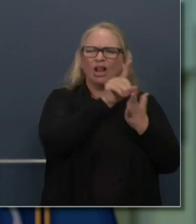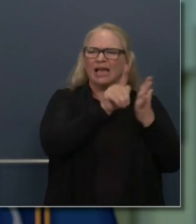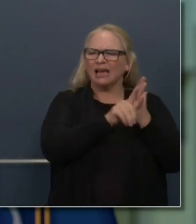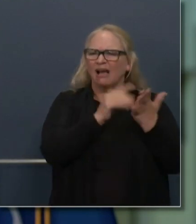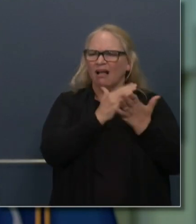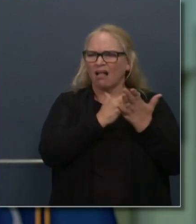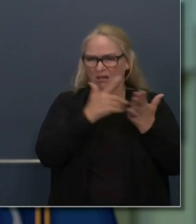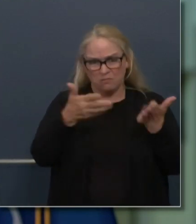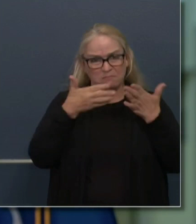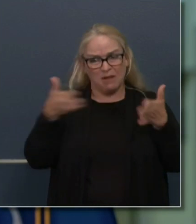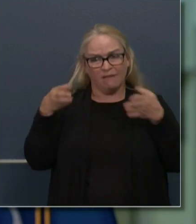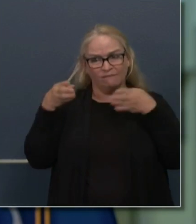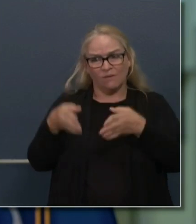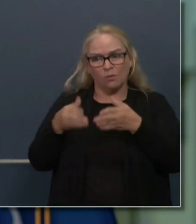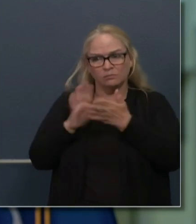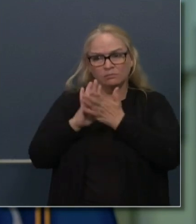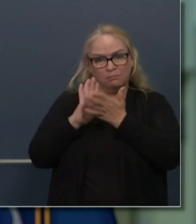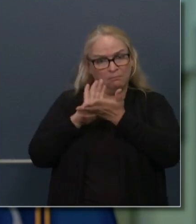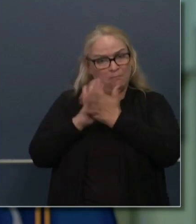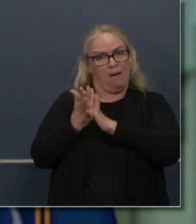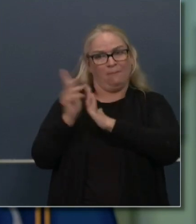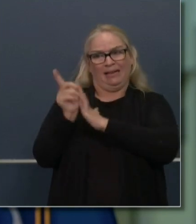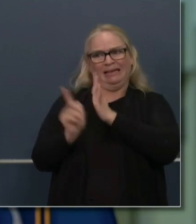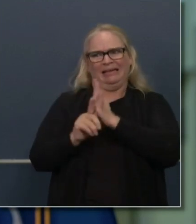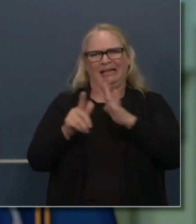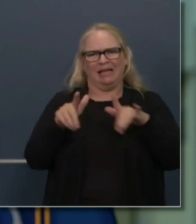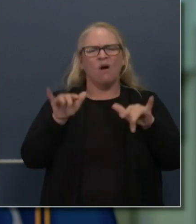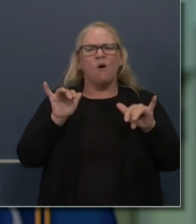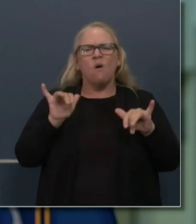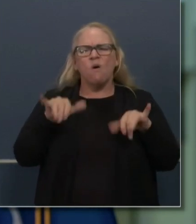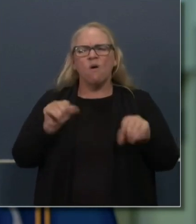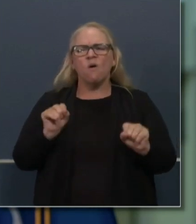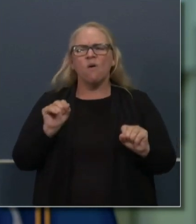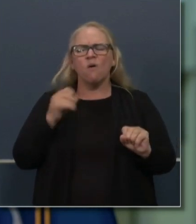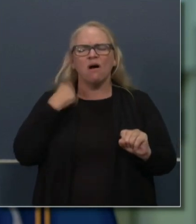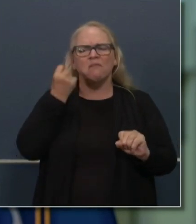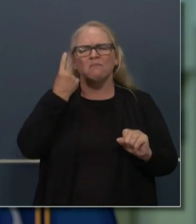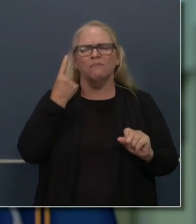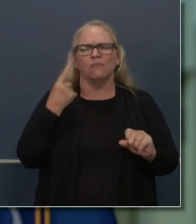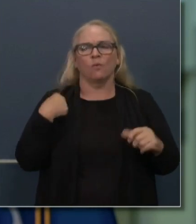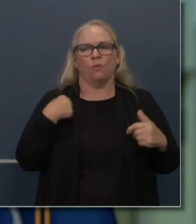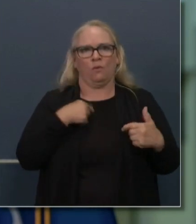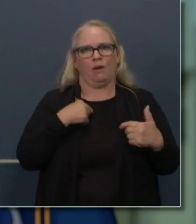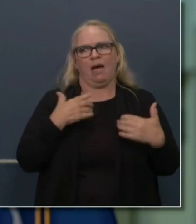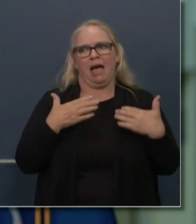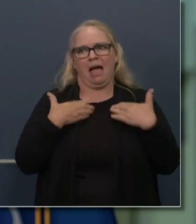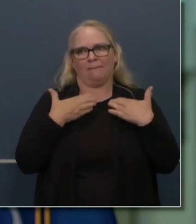it. We're preparing for wildfire season. We were successful in getting PG&E out of bankruptcy. We worked to